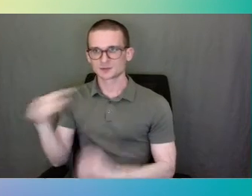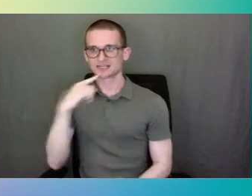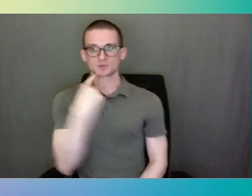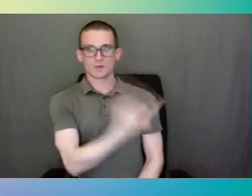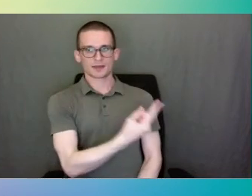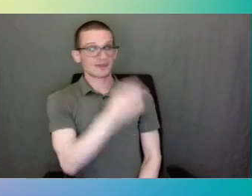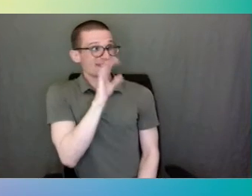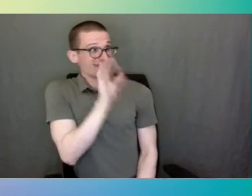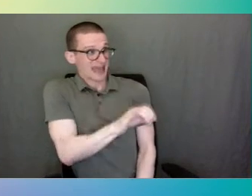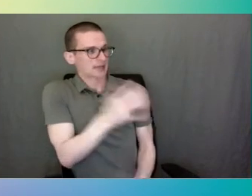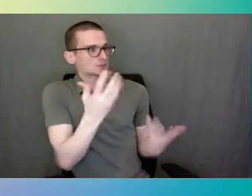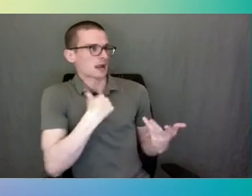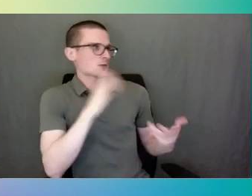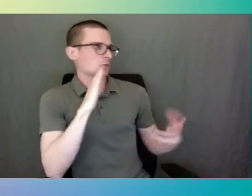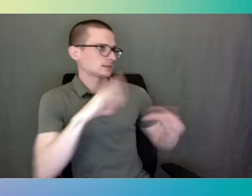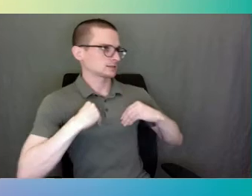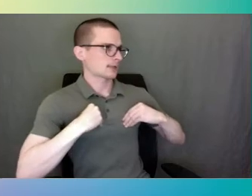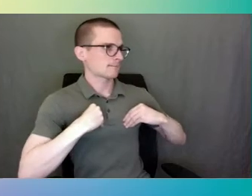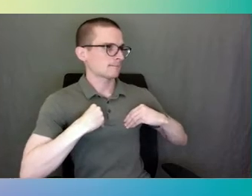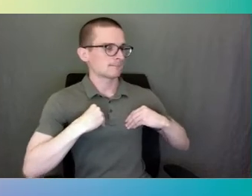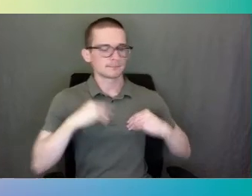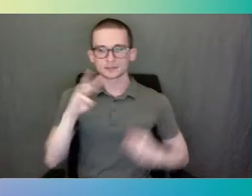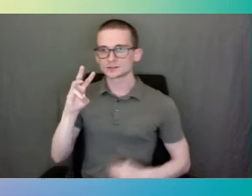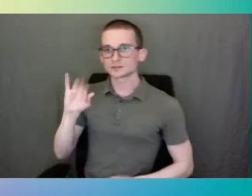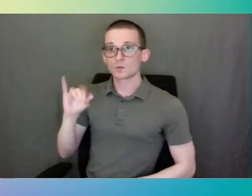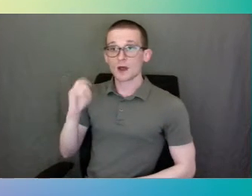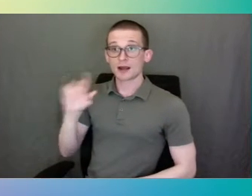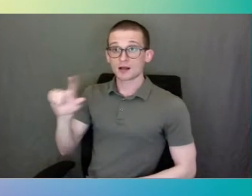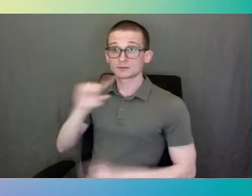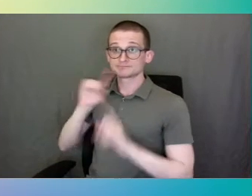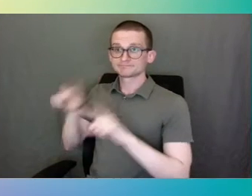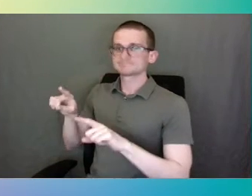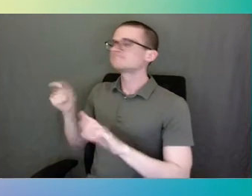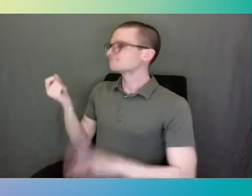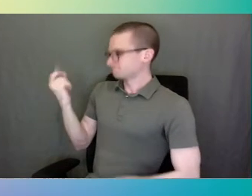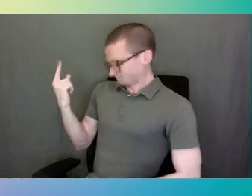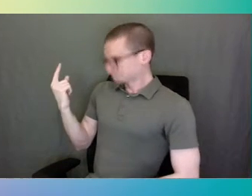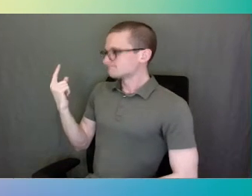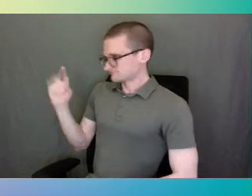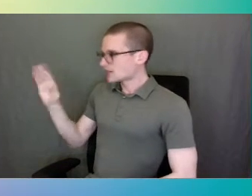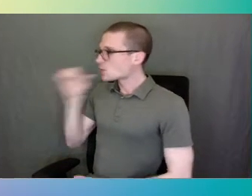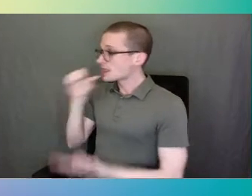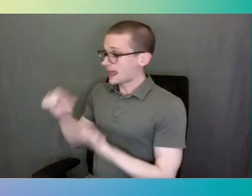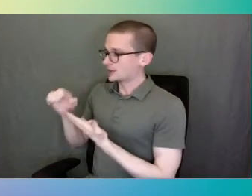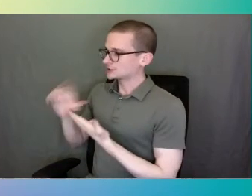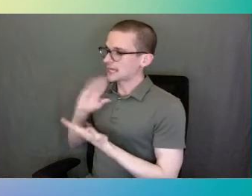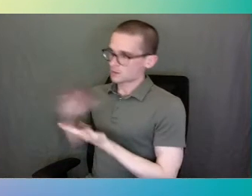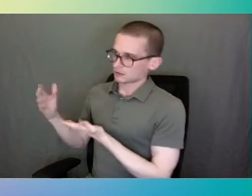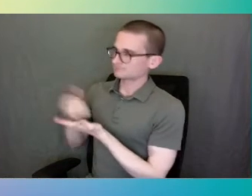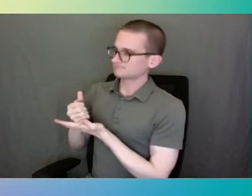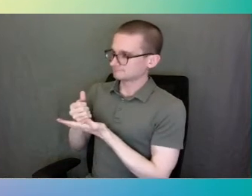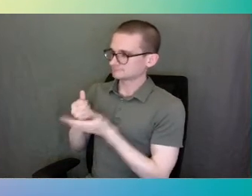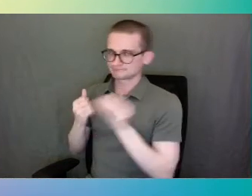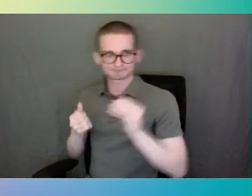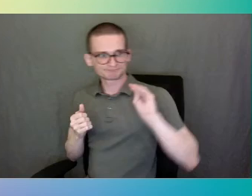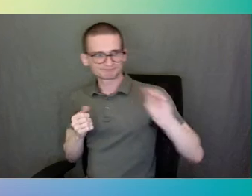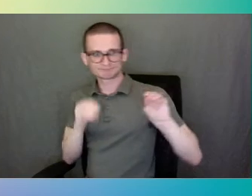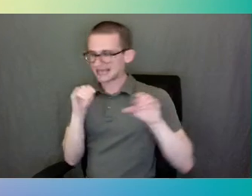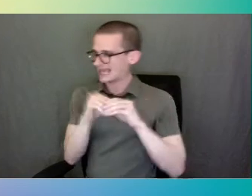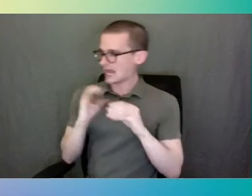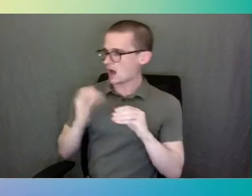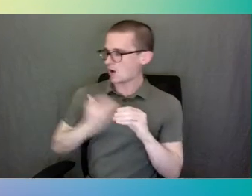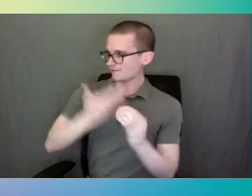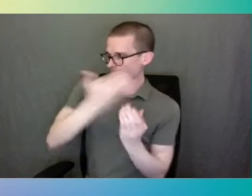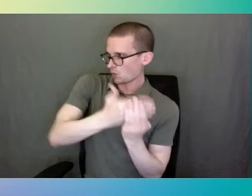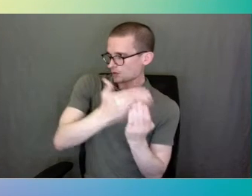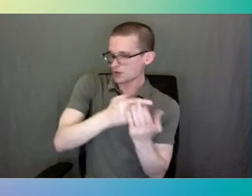Weigel says to him, okay, I get it. I am going to take your letters and I am going to put them in our folder so that when we go